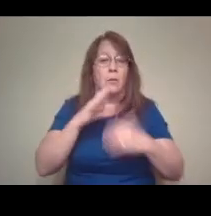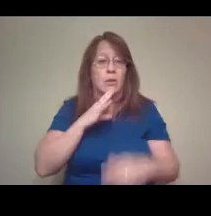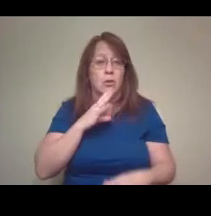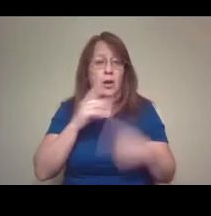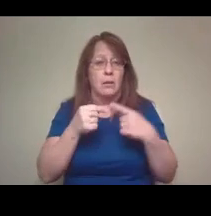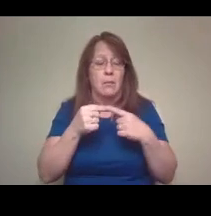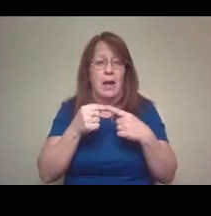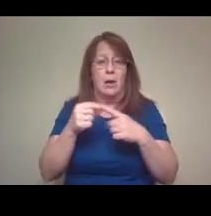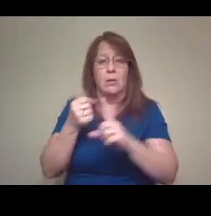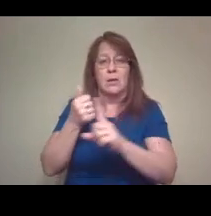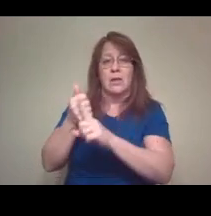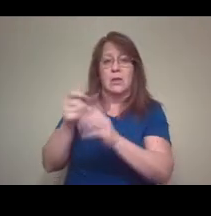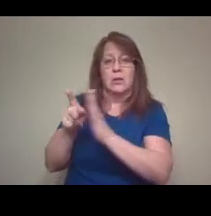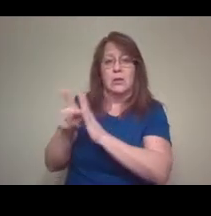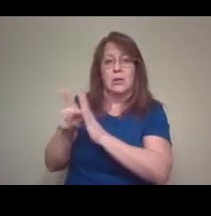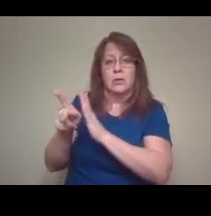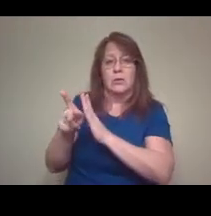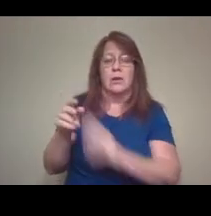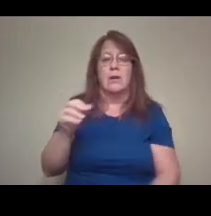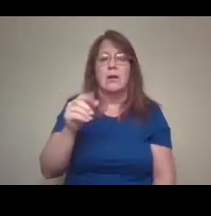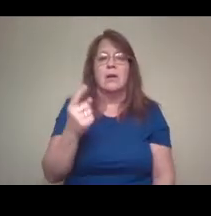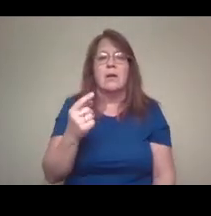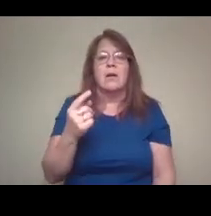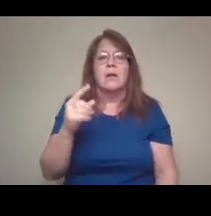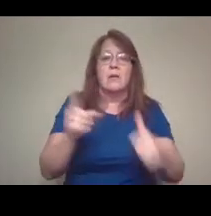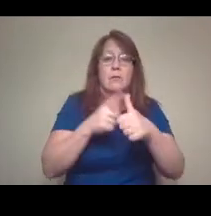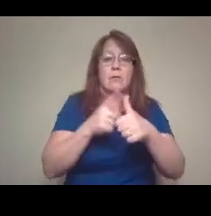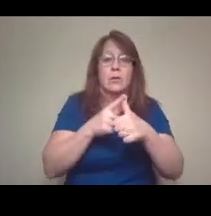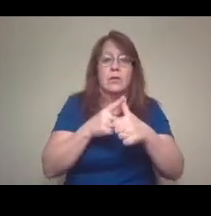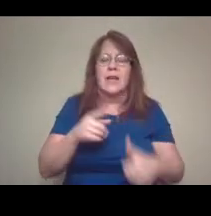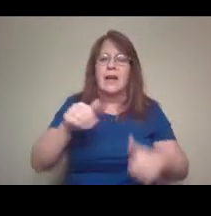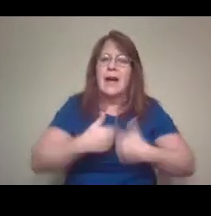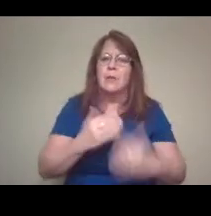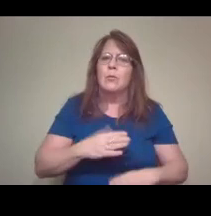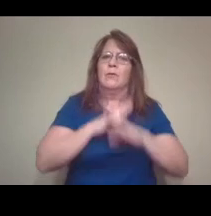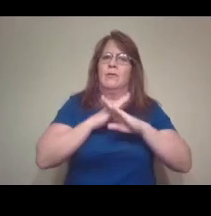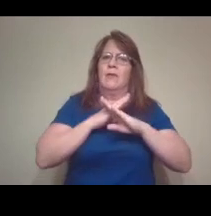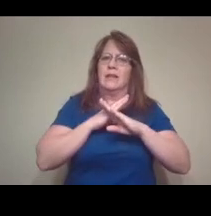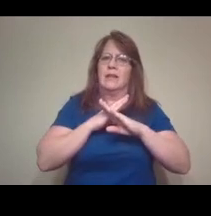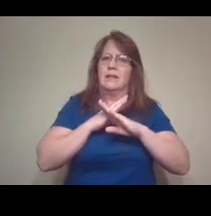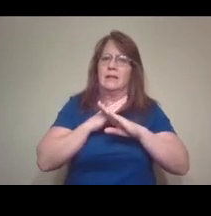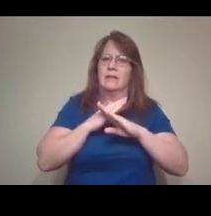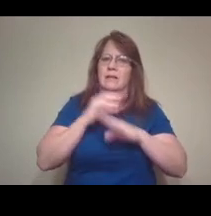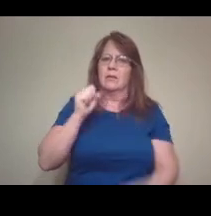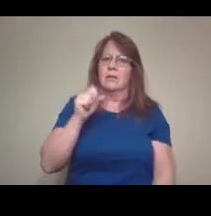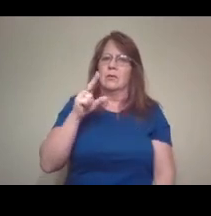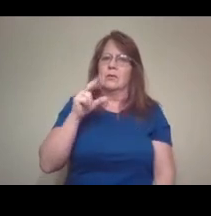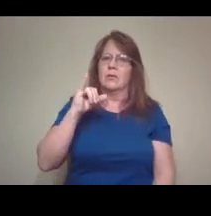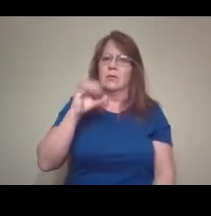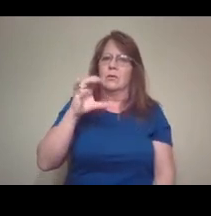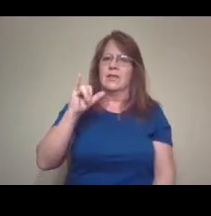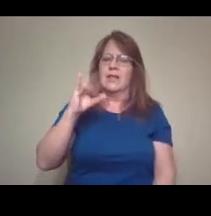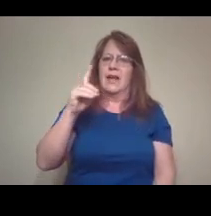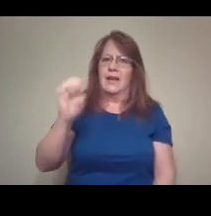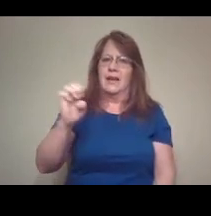first point is on the preventability of suicide. That we know that there are so many things that we can do to make suicide